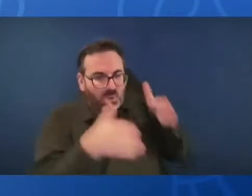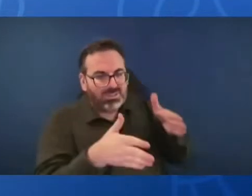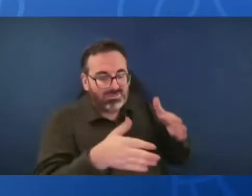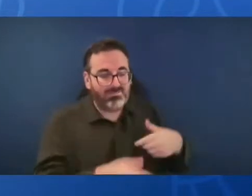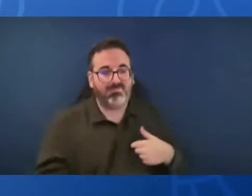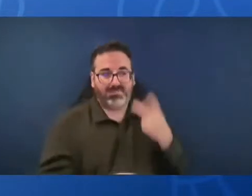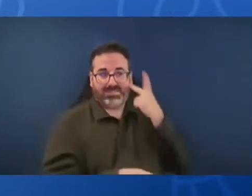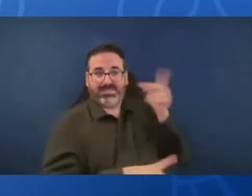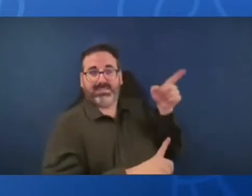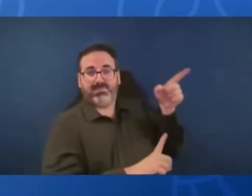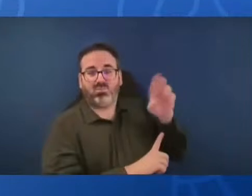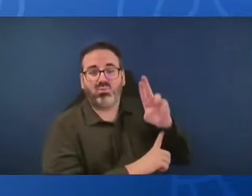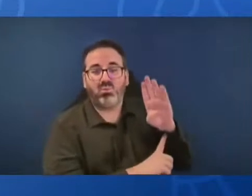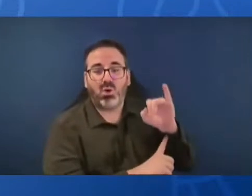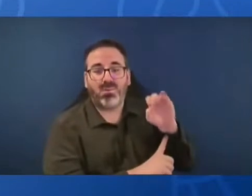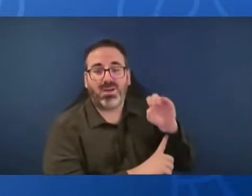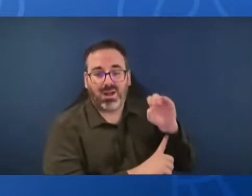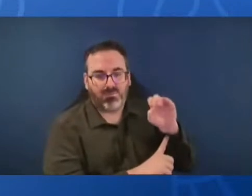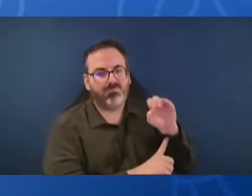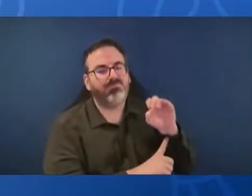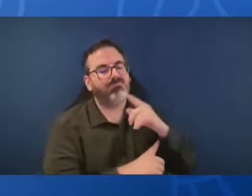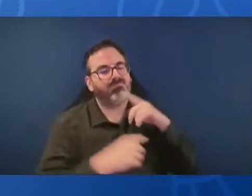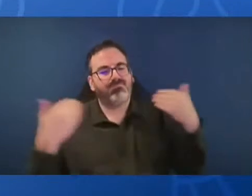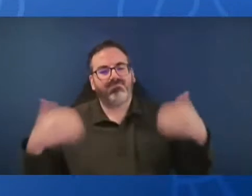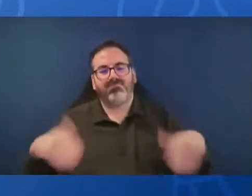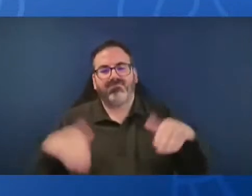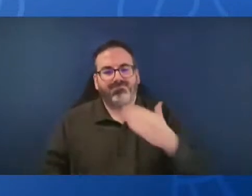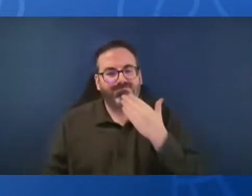different environments where there's